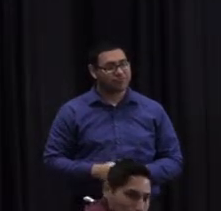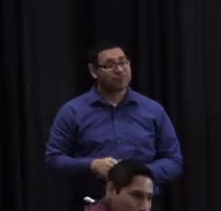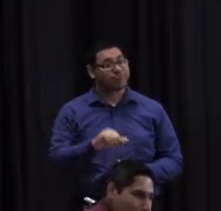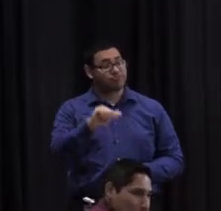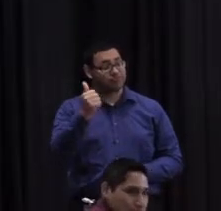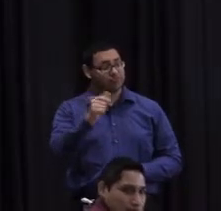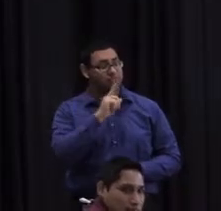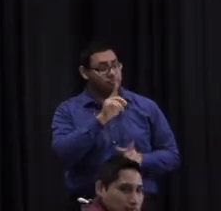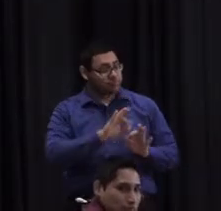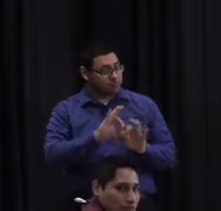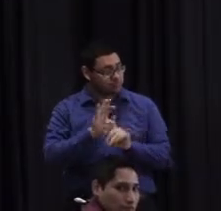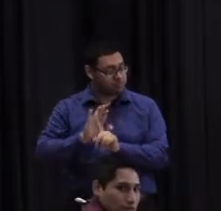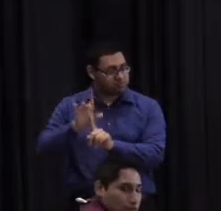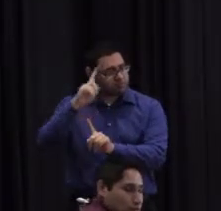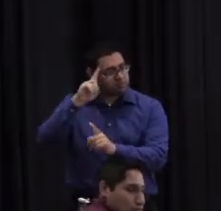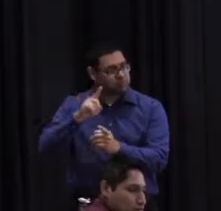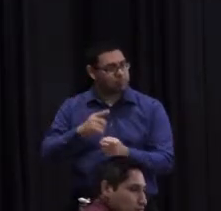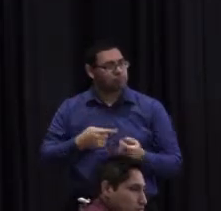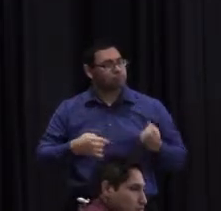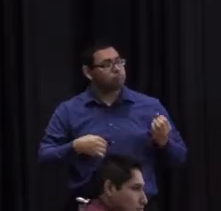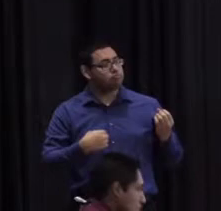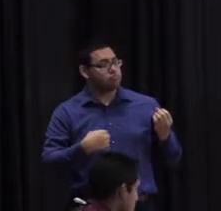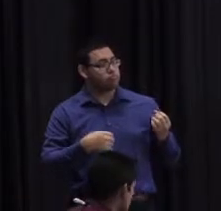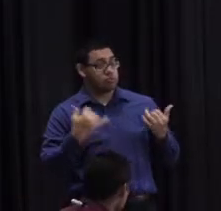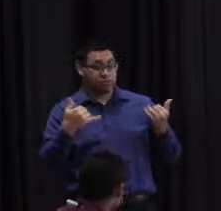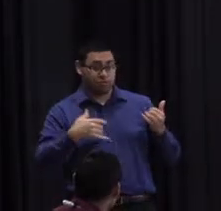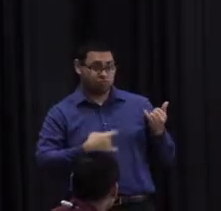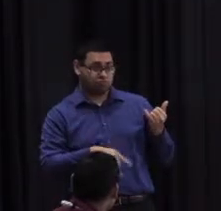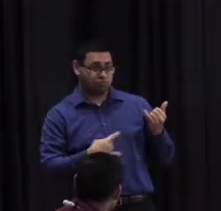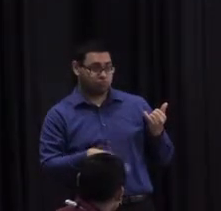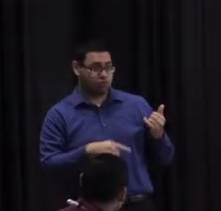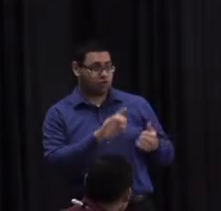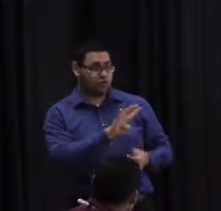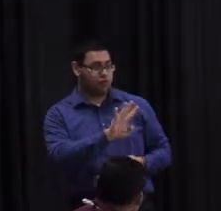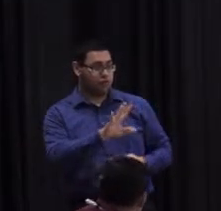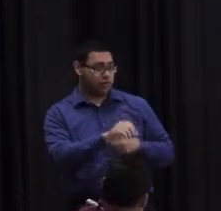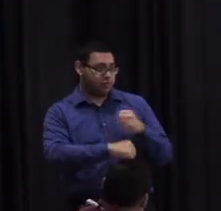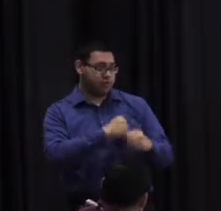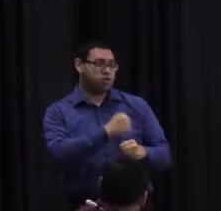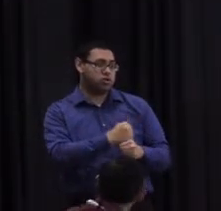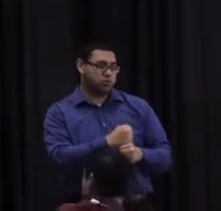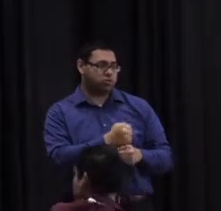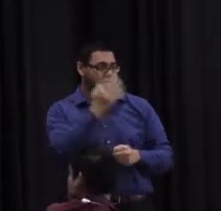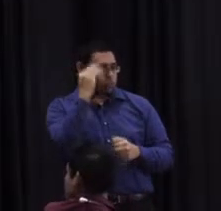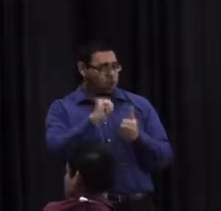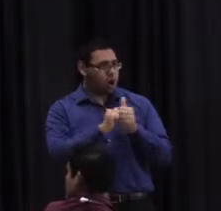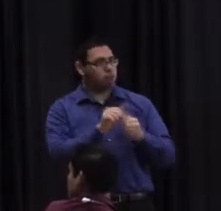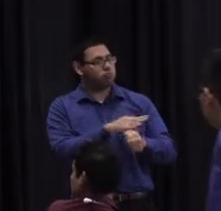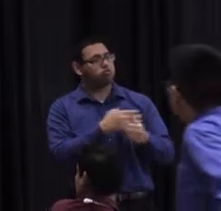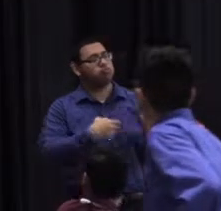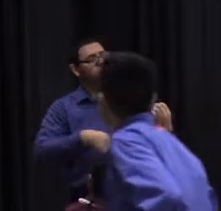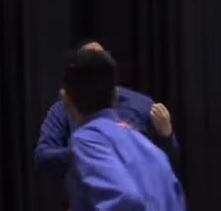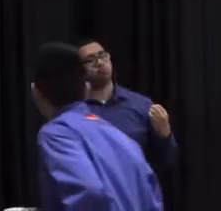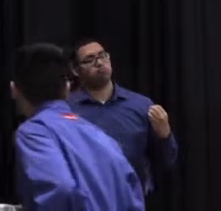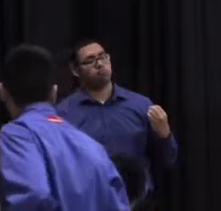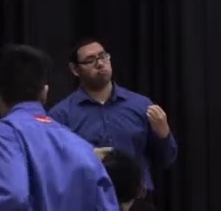is really important to him, he's been playing guitar for 45 years. 45 years.